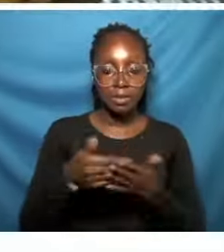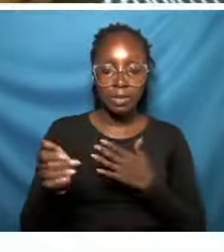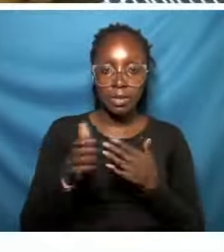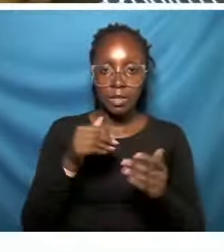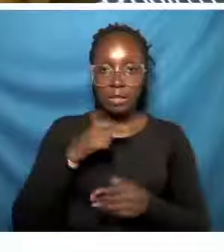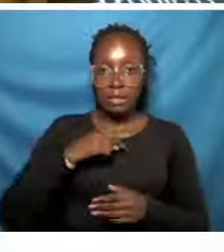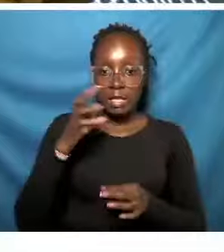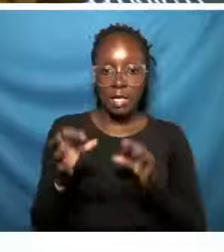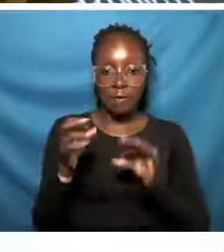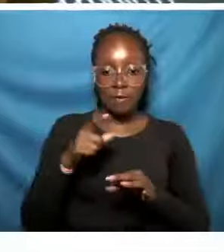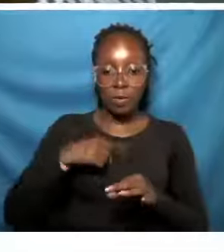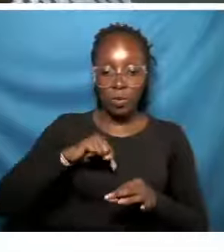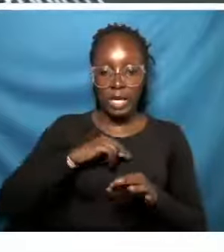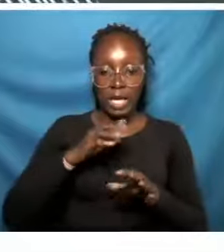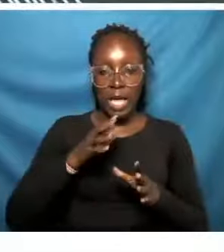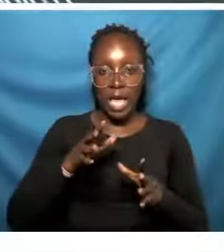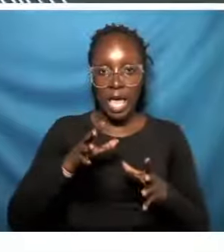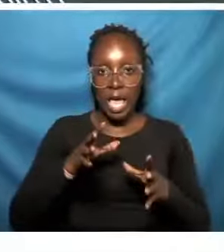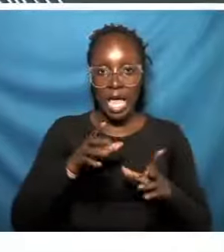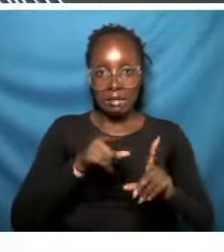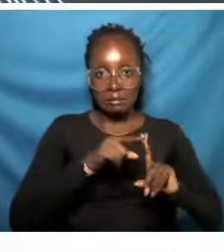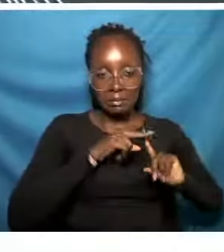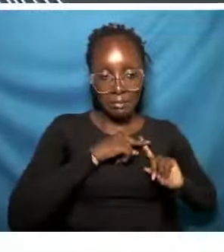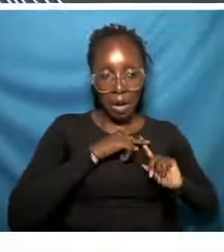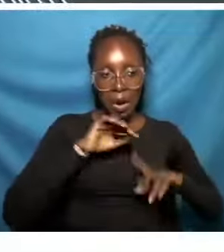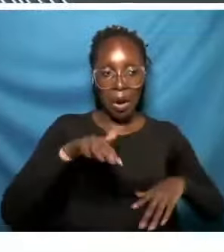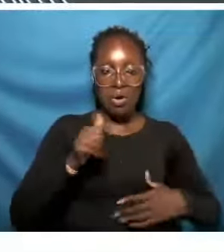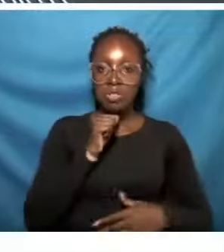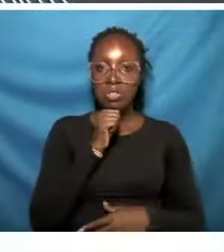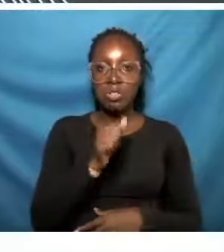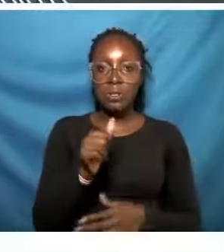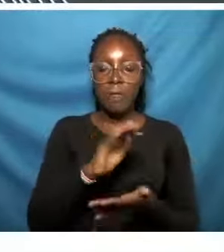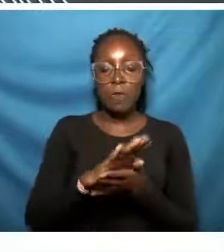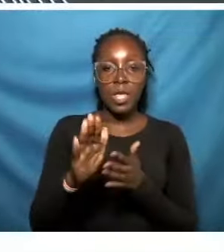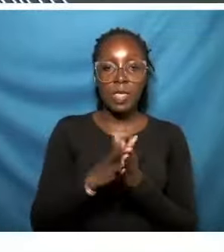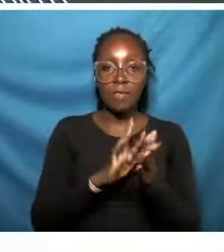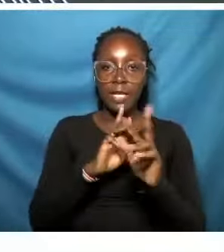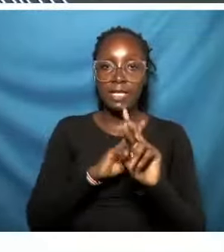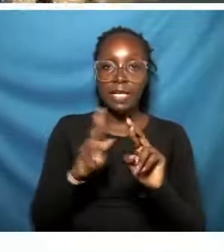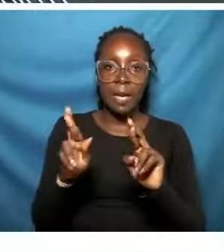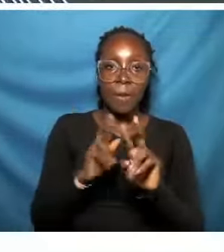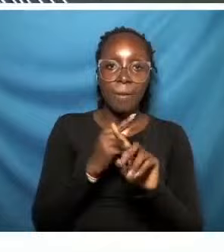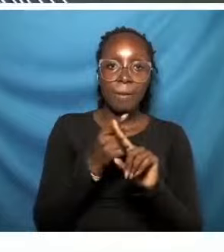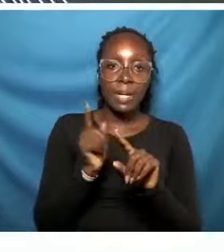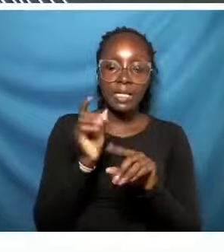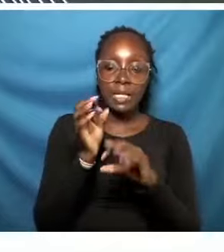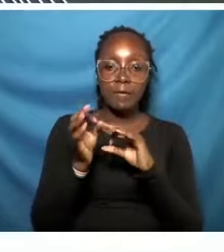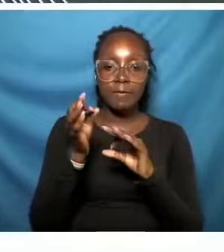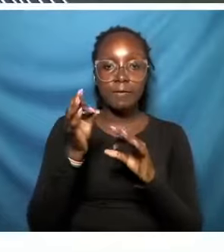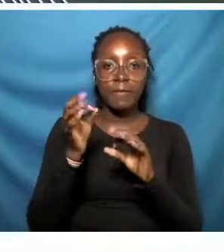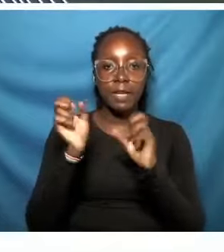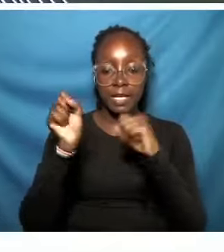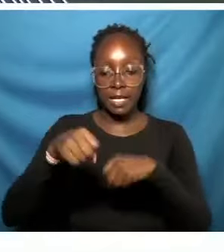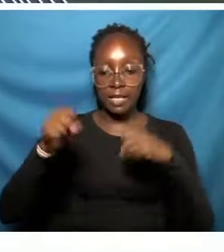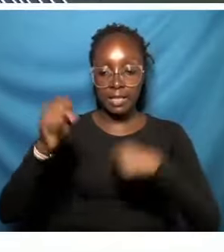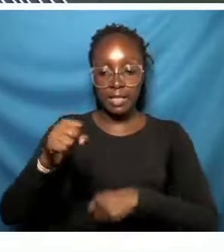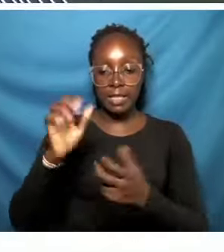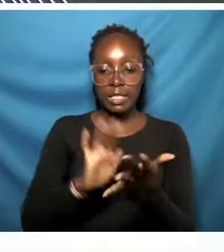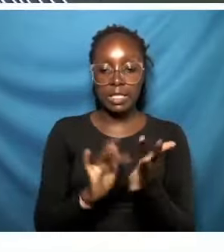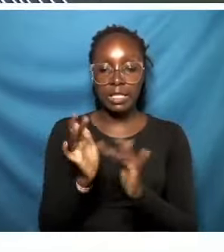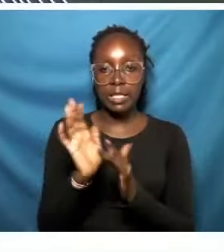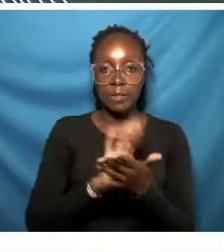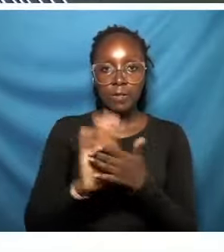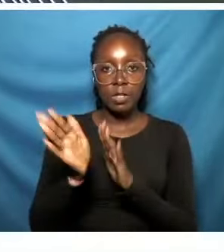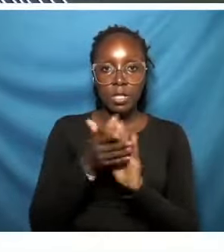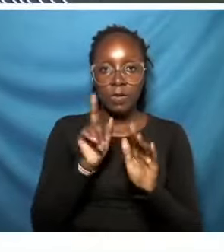have accepted him or not, forgiveness is available at the cross of Christ. But if you have agreed that Jesus forgave you and you have accepted him as